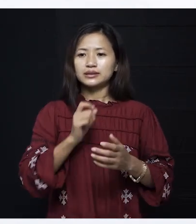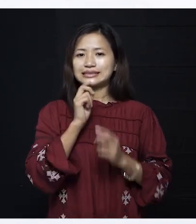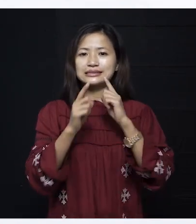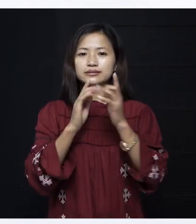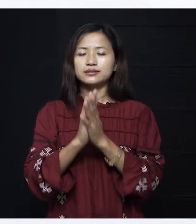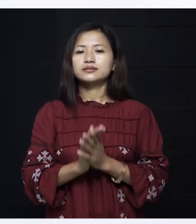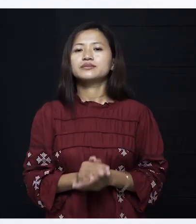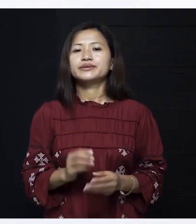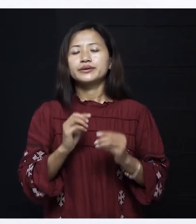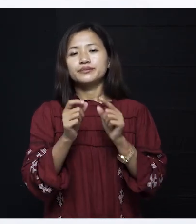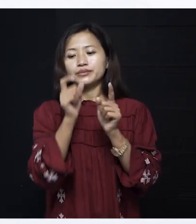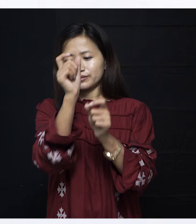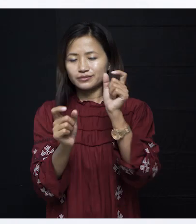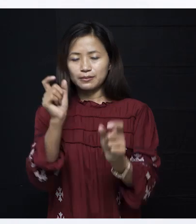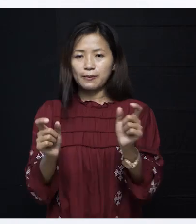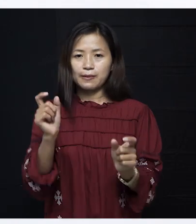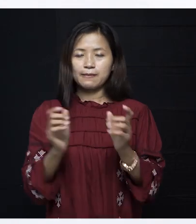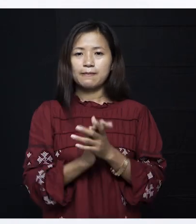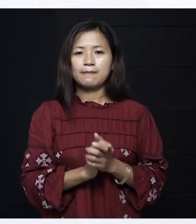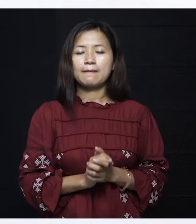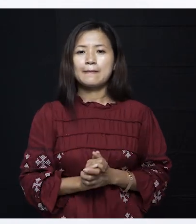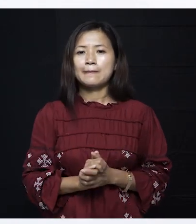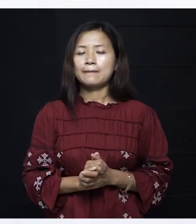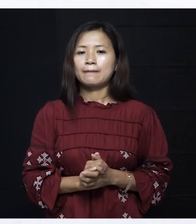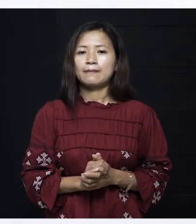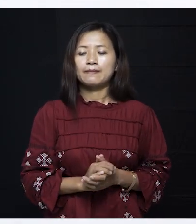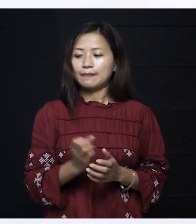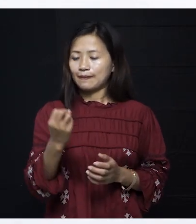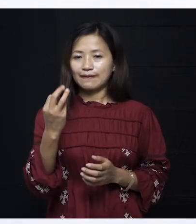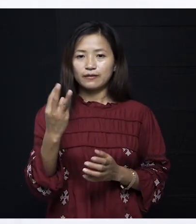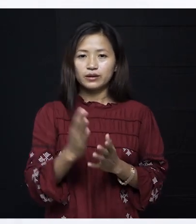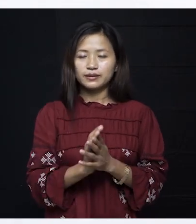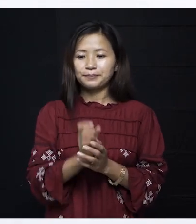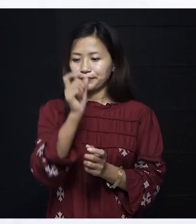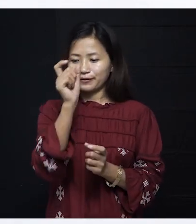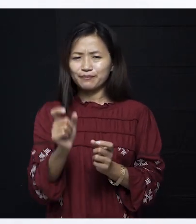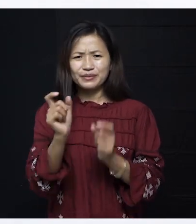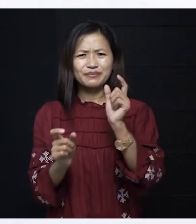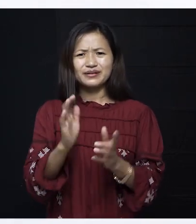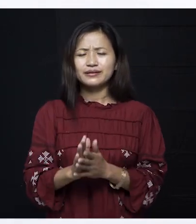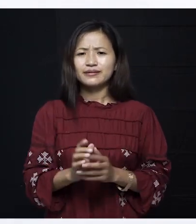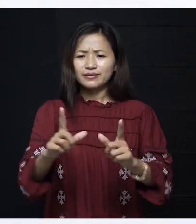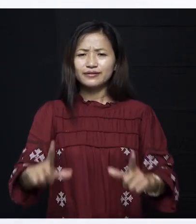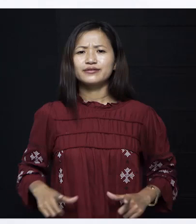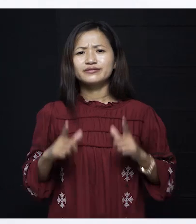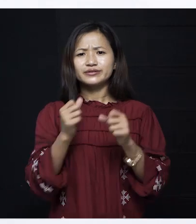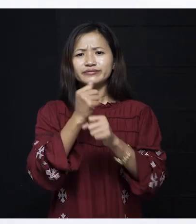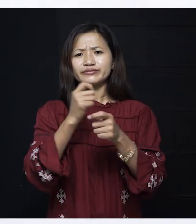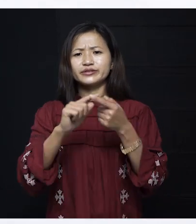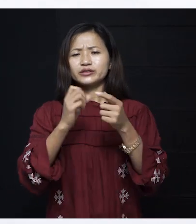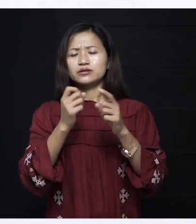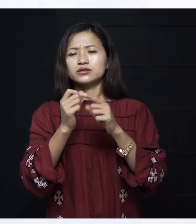discussed about population, isn't it? Population means the total number of people living in a geographical area at